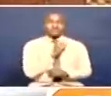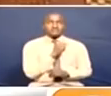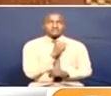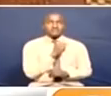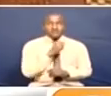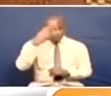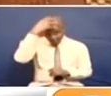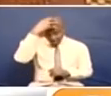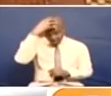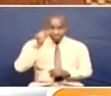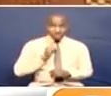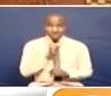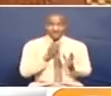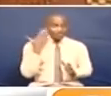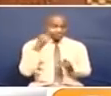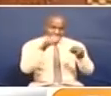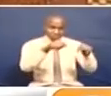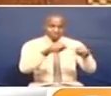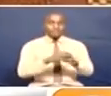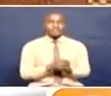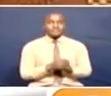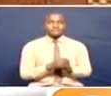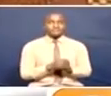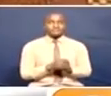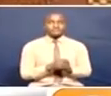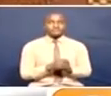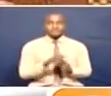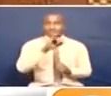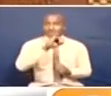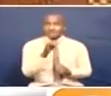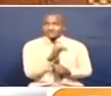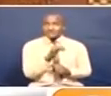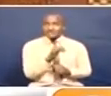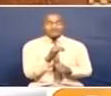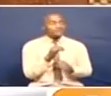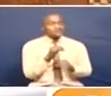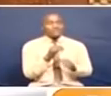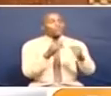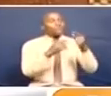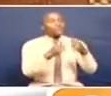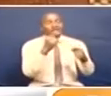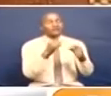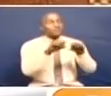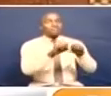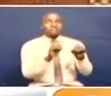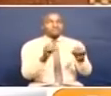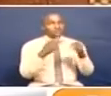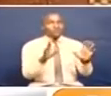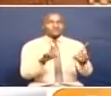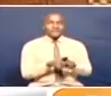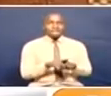Lamu senator. In that case also, the Chief Justice did not seize the moment. So that moment was lost.